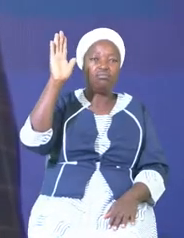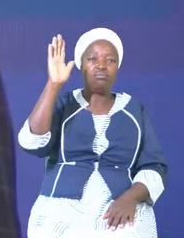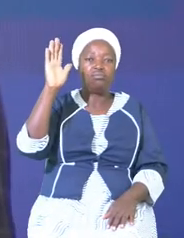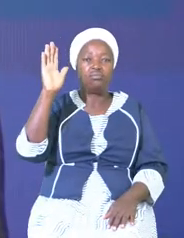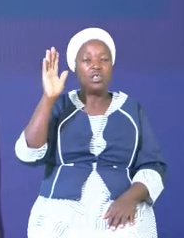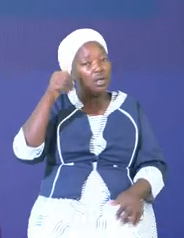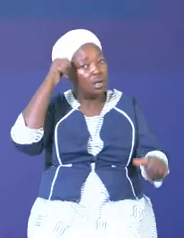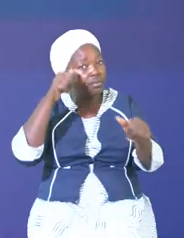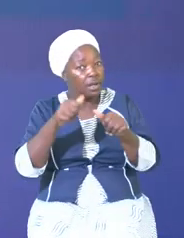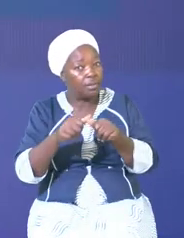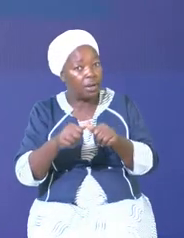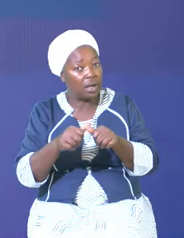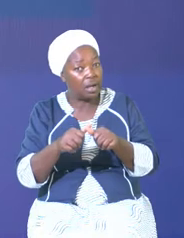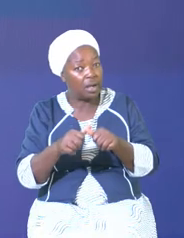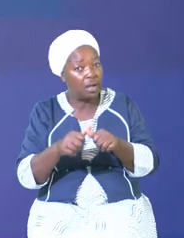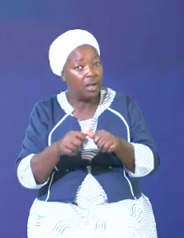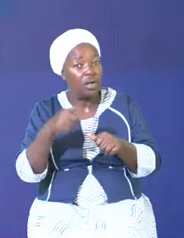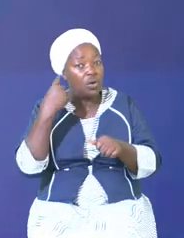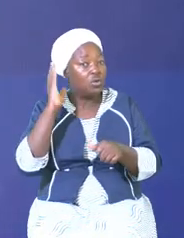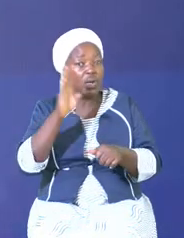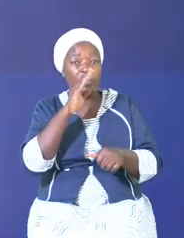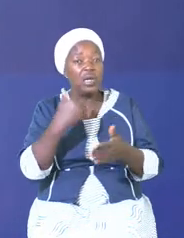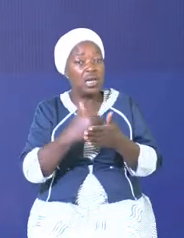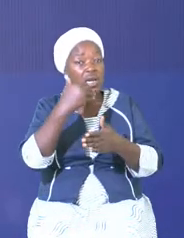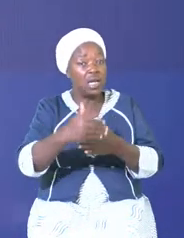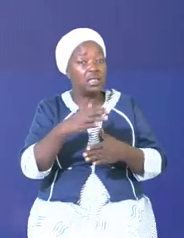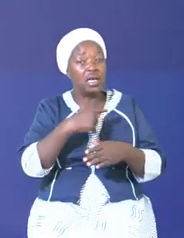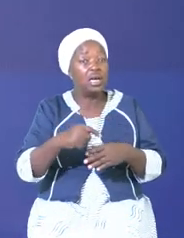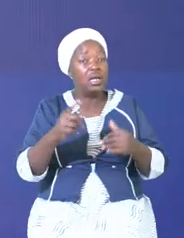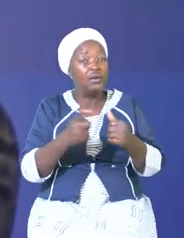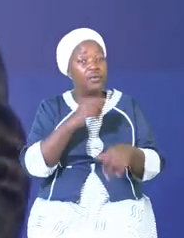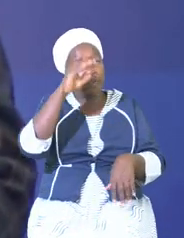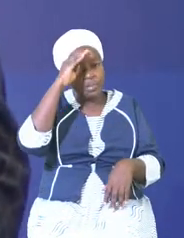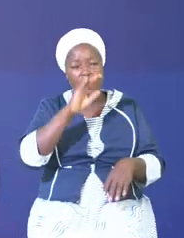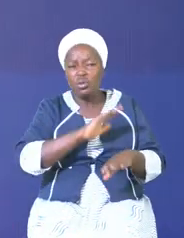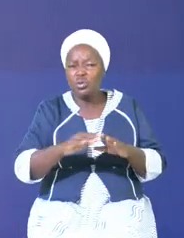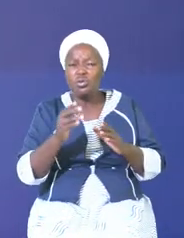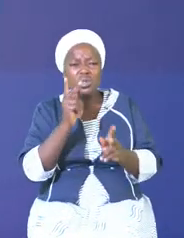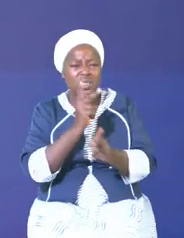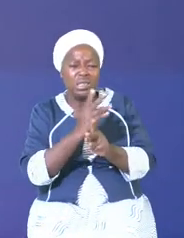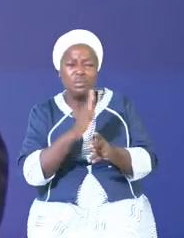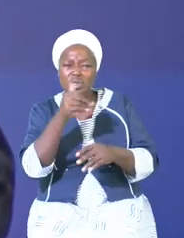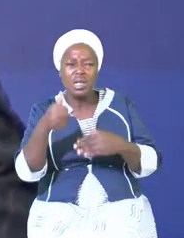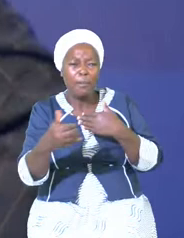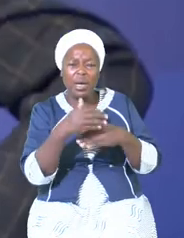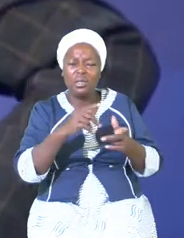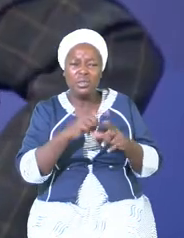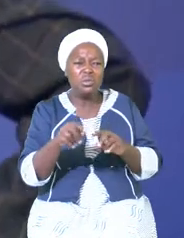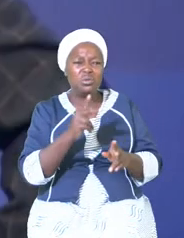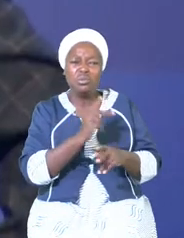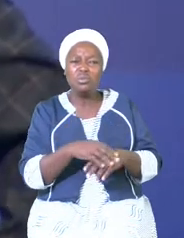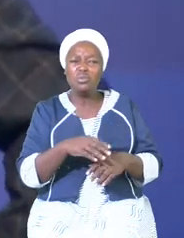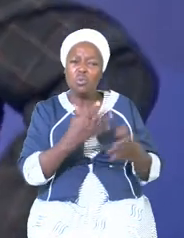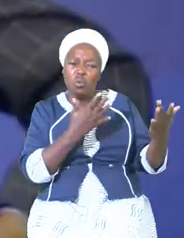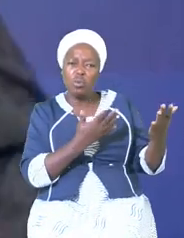who will be the next, who will be the first? Be the first man. Don't hesitate. Immediately, as he says, he wants to take the